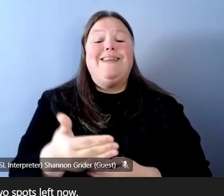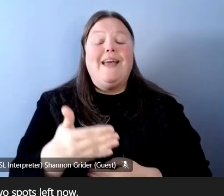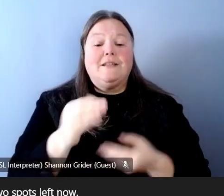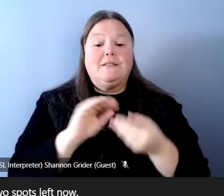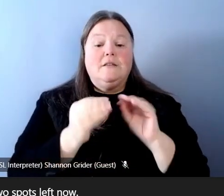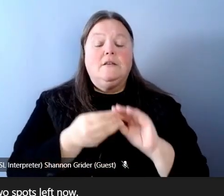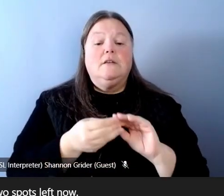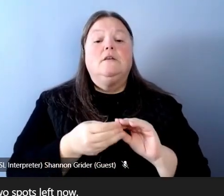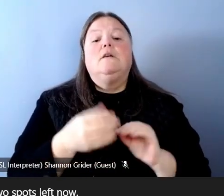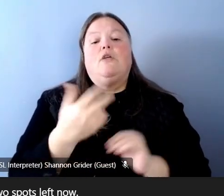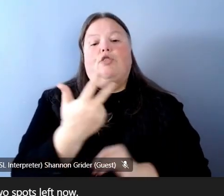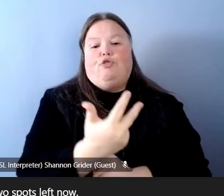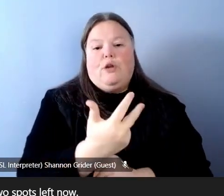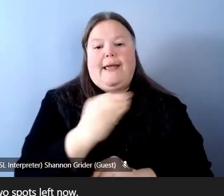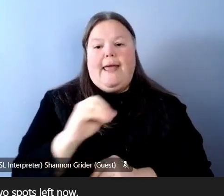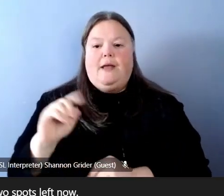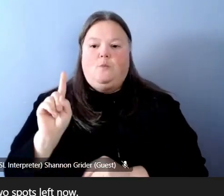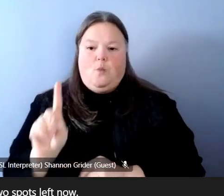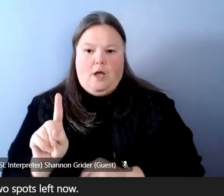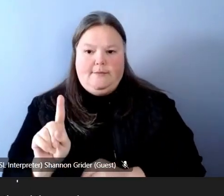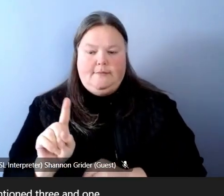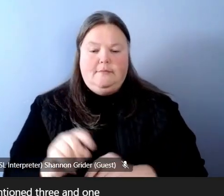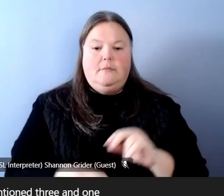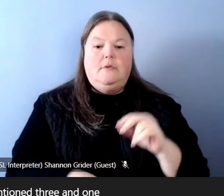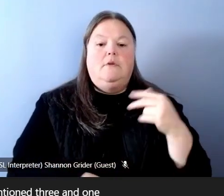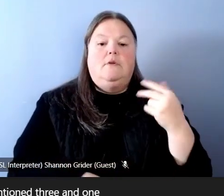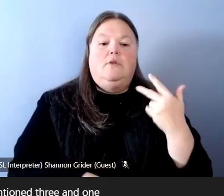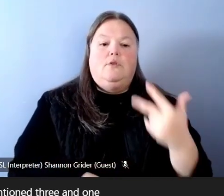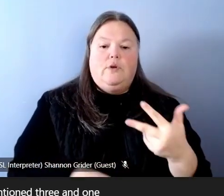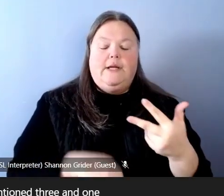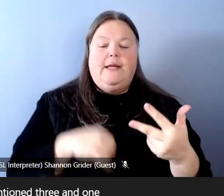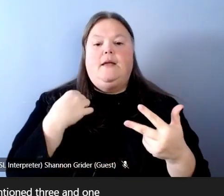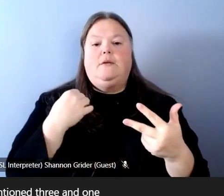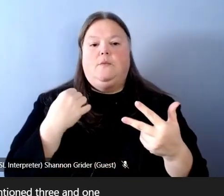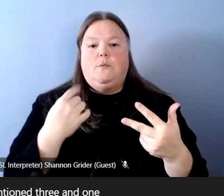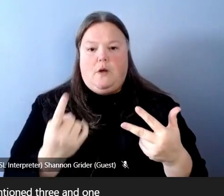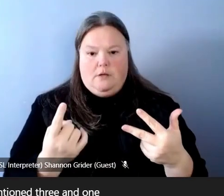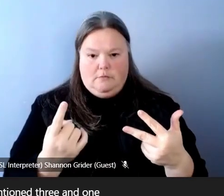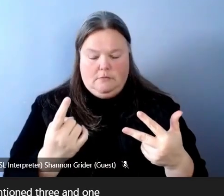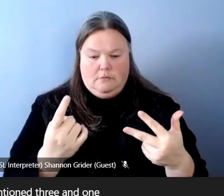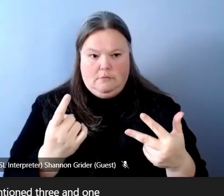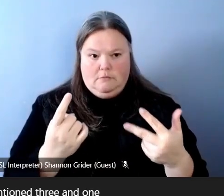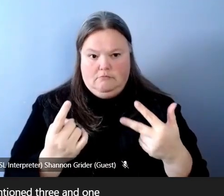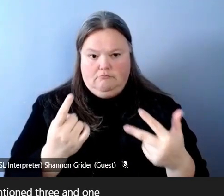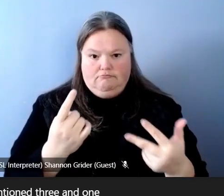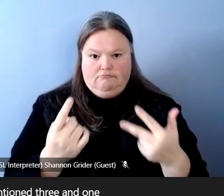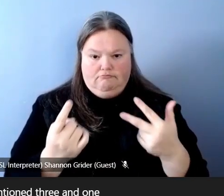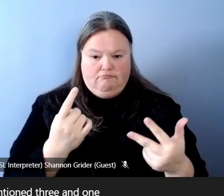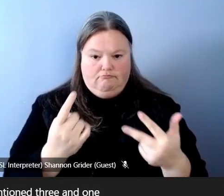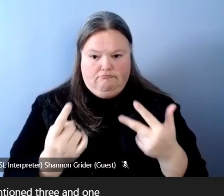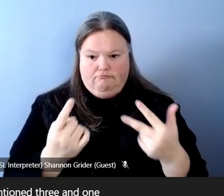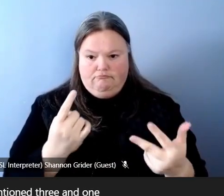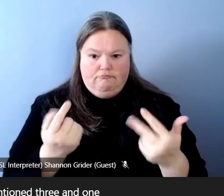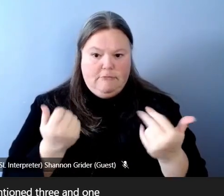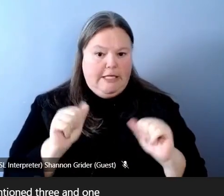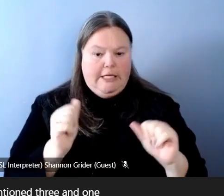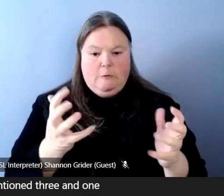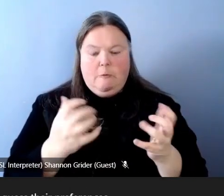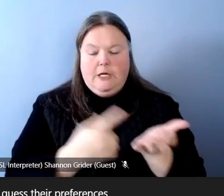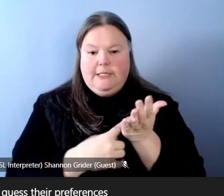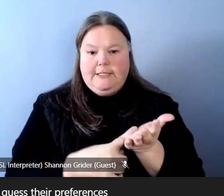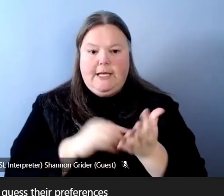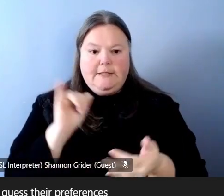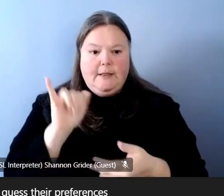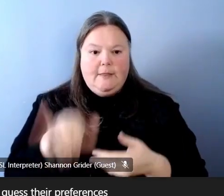us mentioned 3 and 1. Does anybody want to talk about I guess, their preferences for those